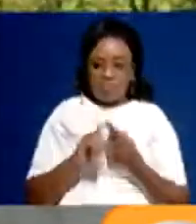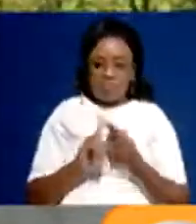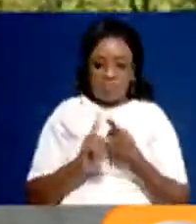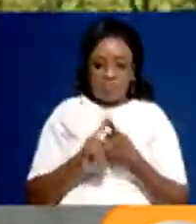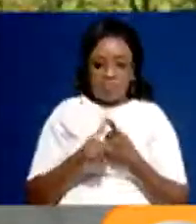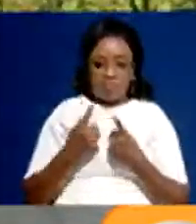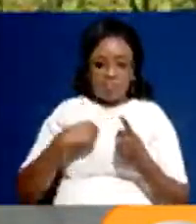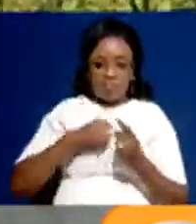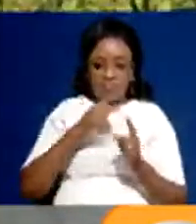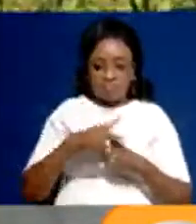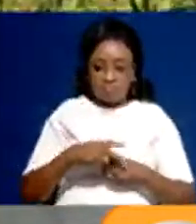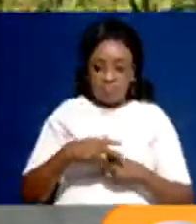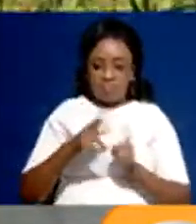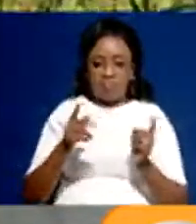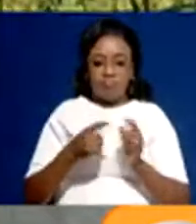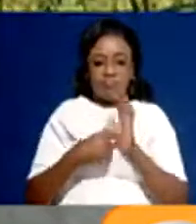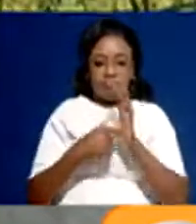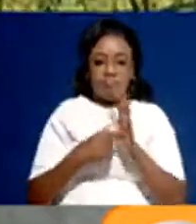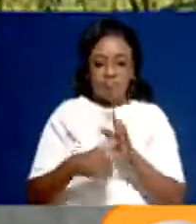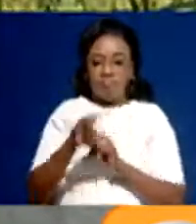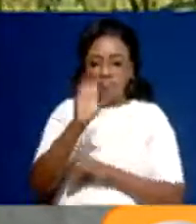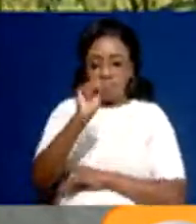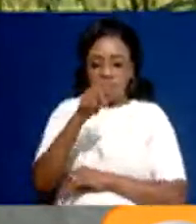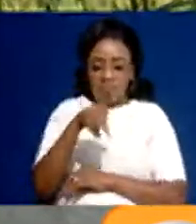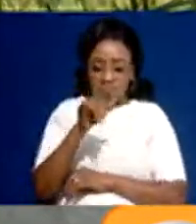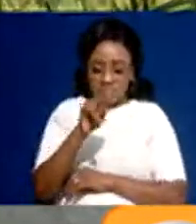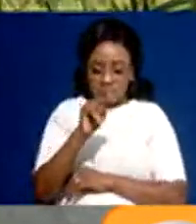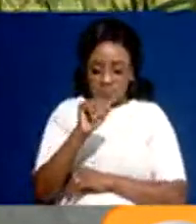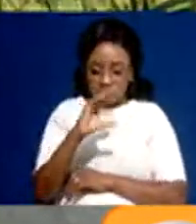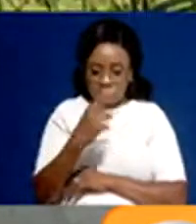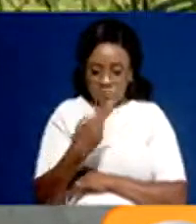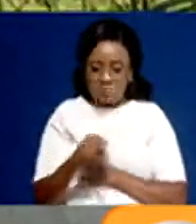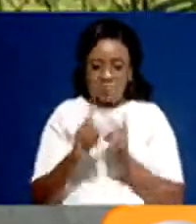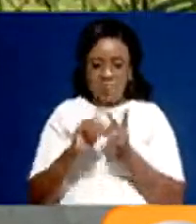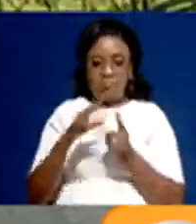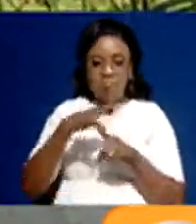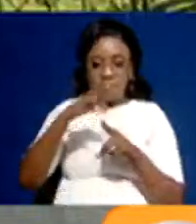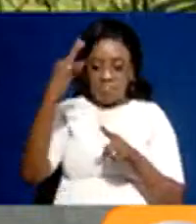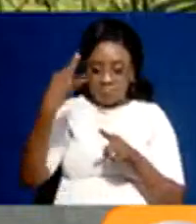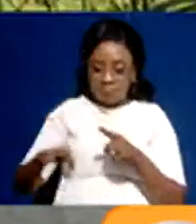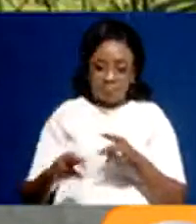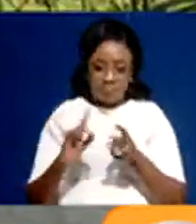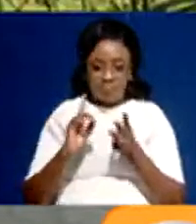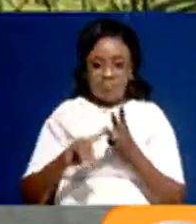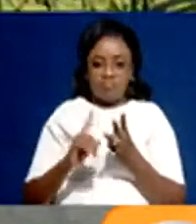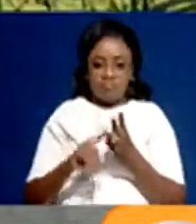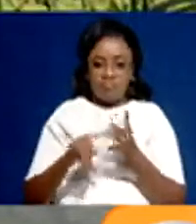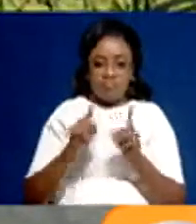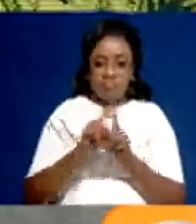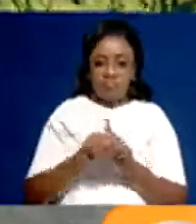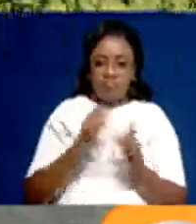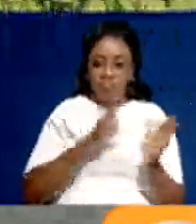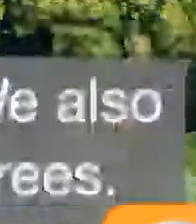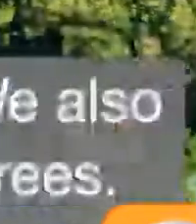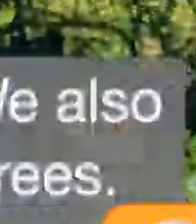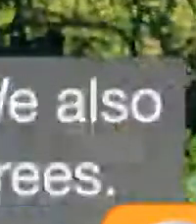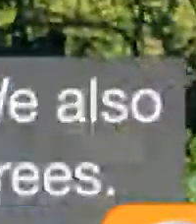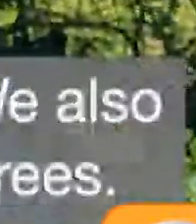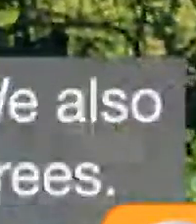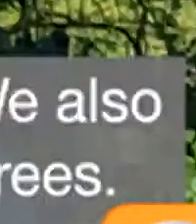Tulianza kupanda mboka kama spinach, sukuma wiki. Pia tuko na imradi ya kupanda miti kama